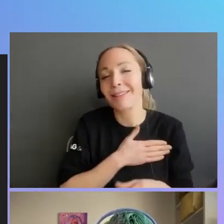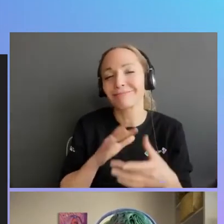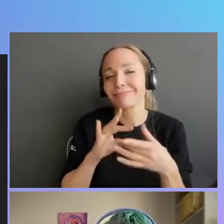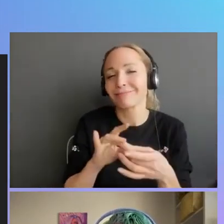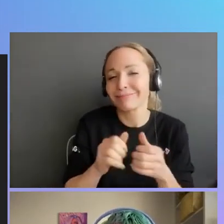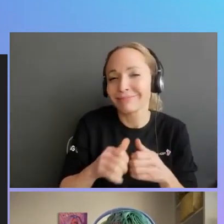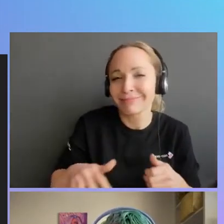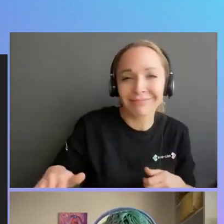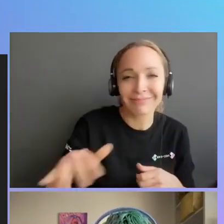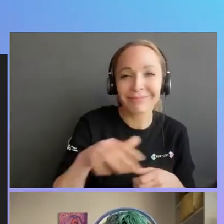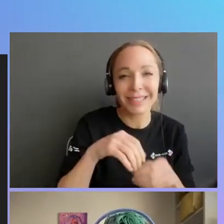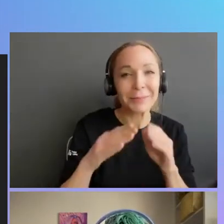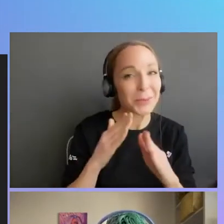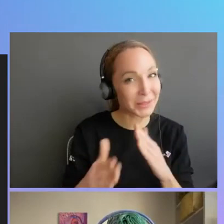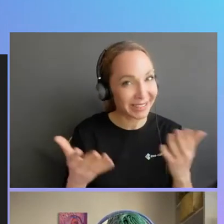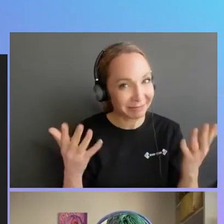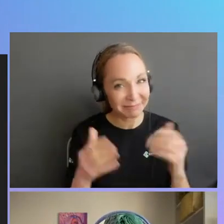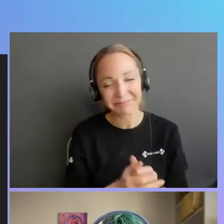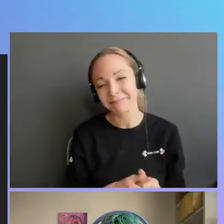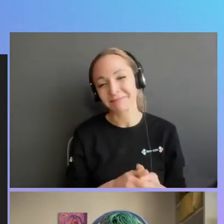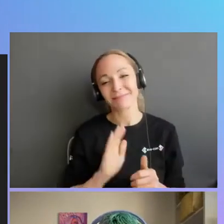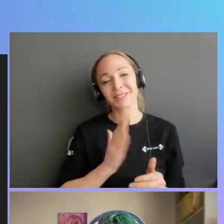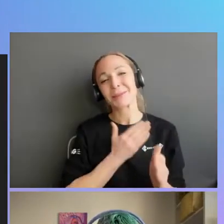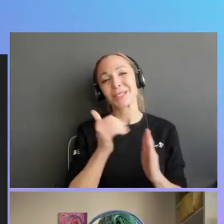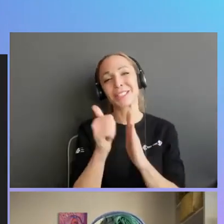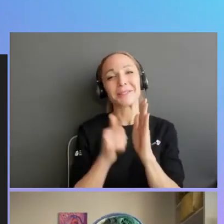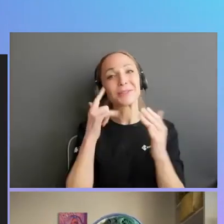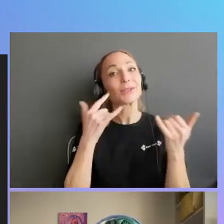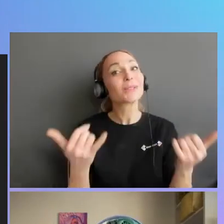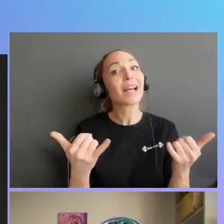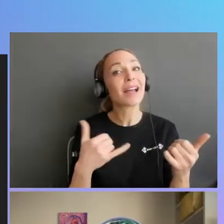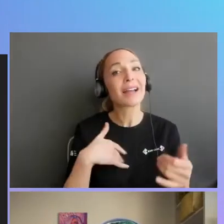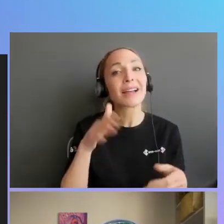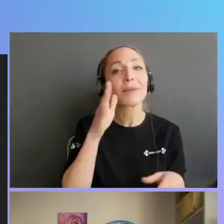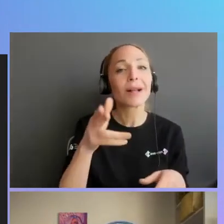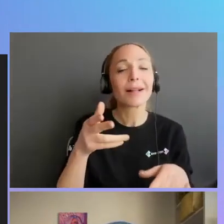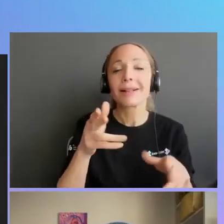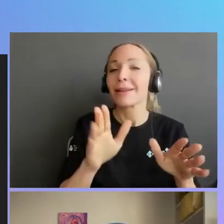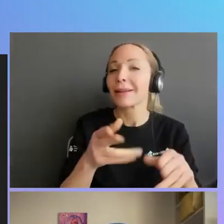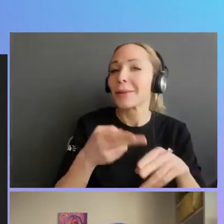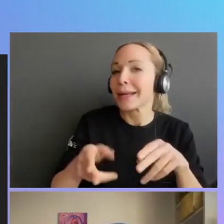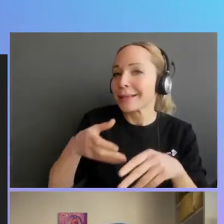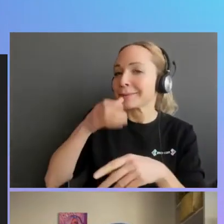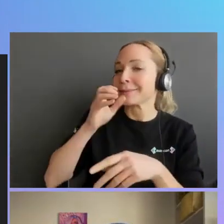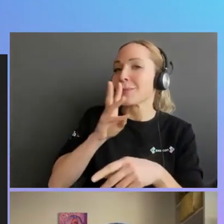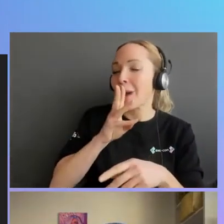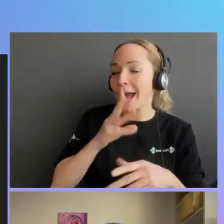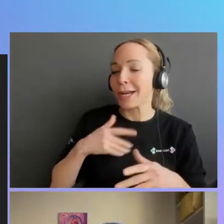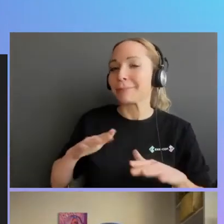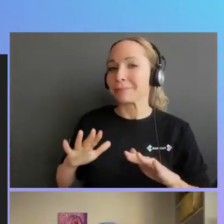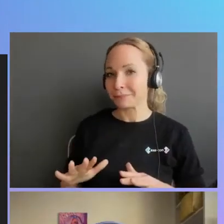All right, so our agenda for today. Let me just take a quick sip of water and then I'll dig in.